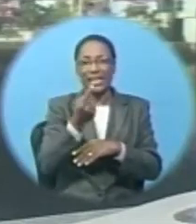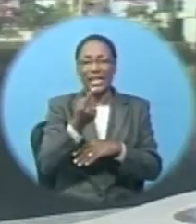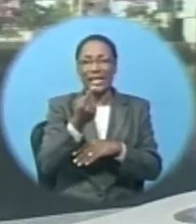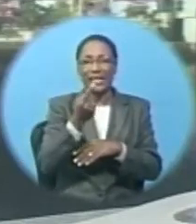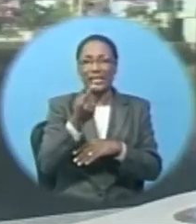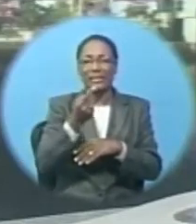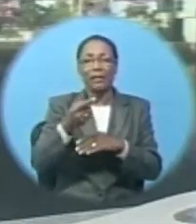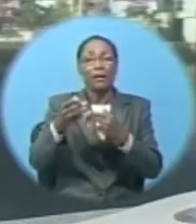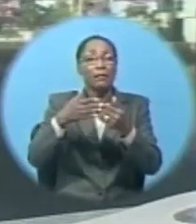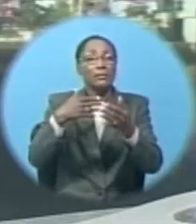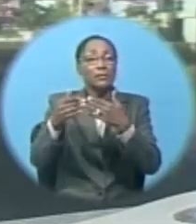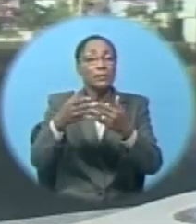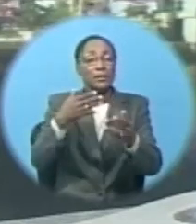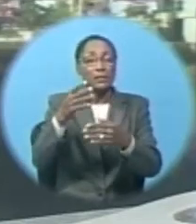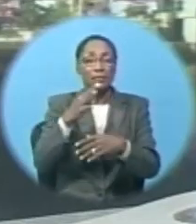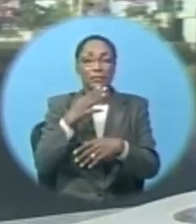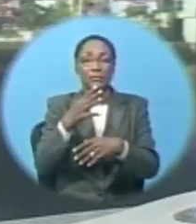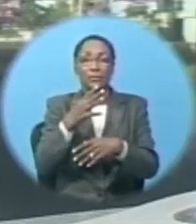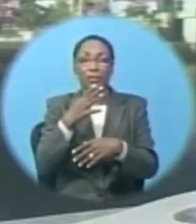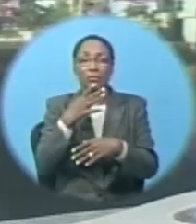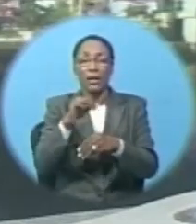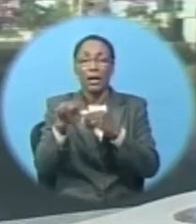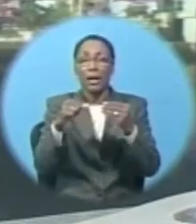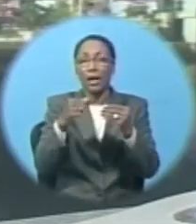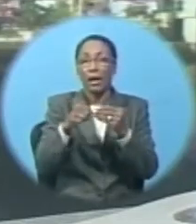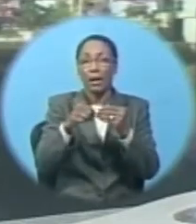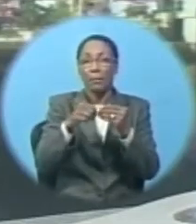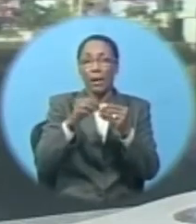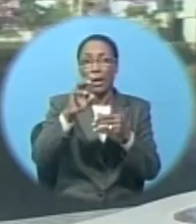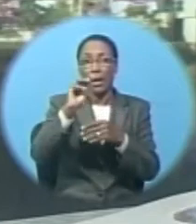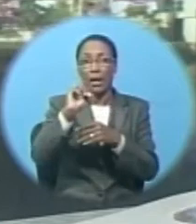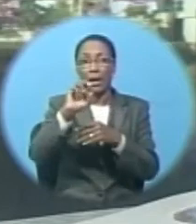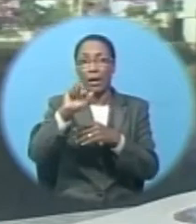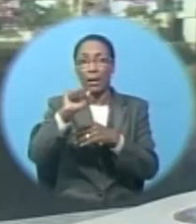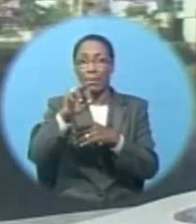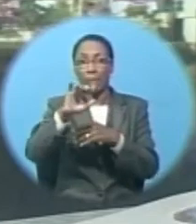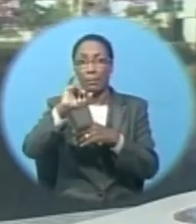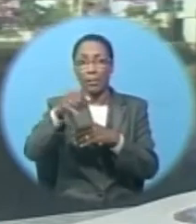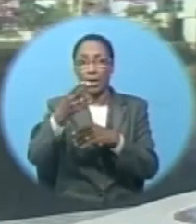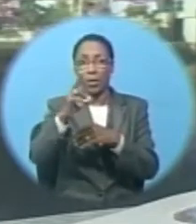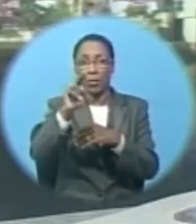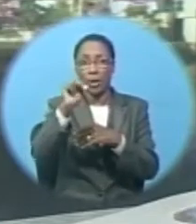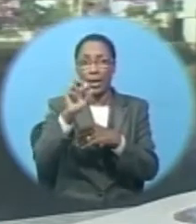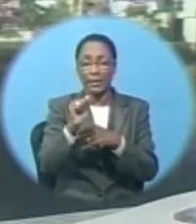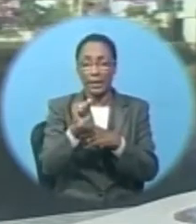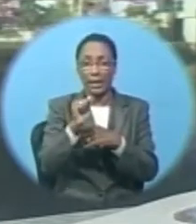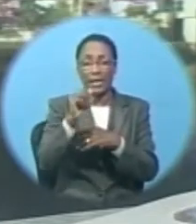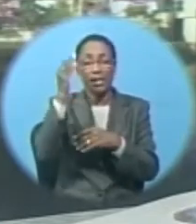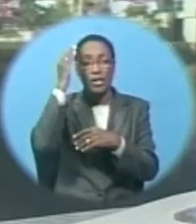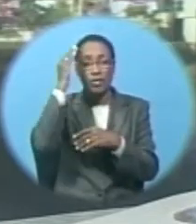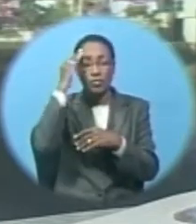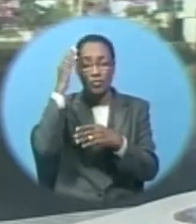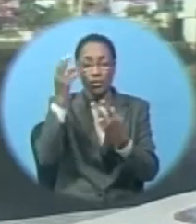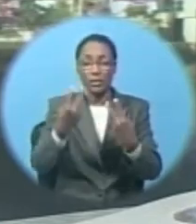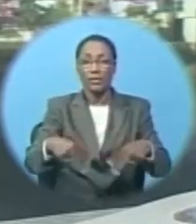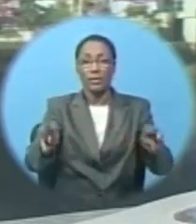his ministry fully recognizes the medicinal value of marijuana. He says there is also economic